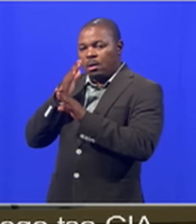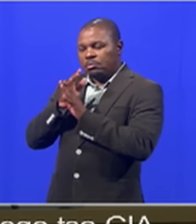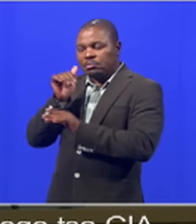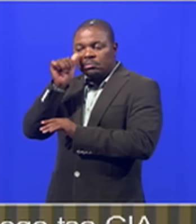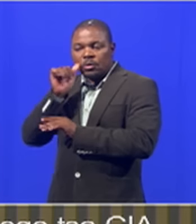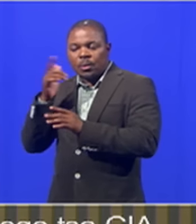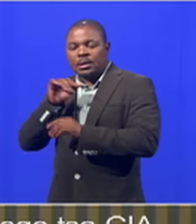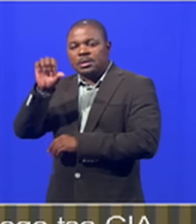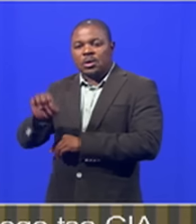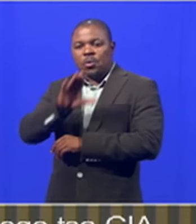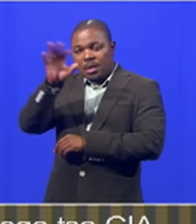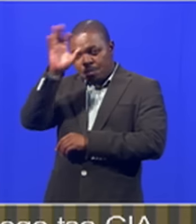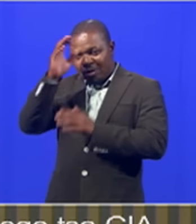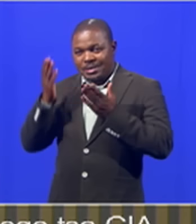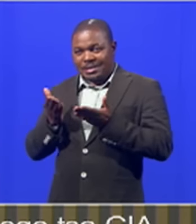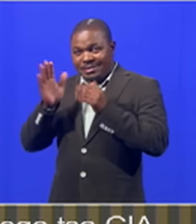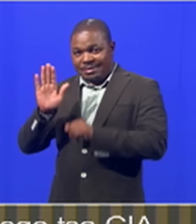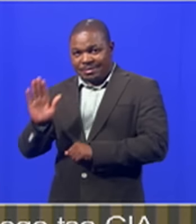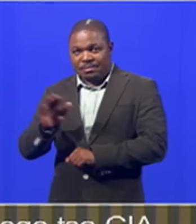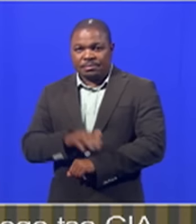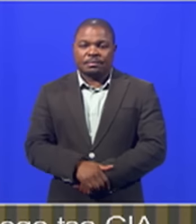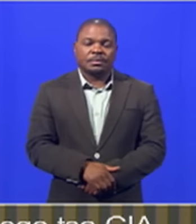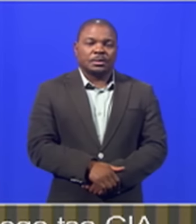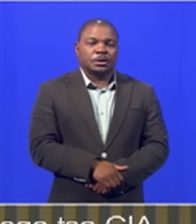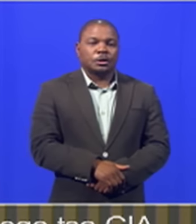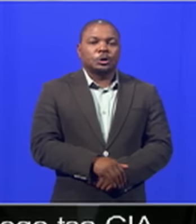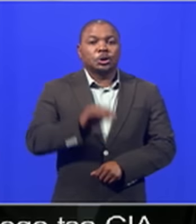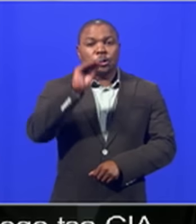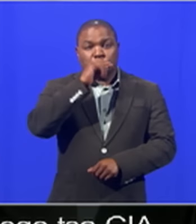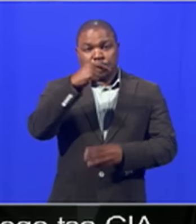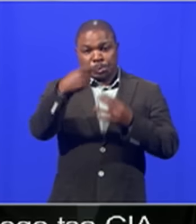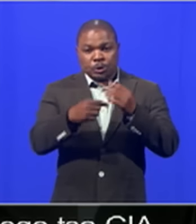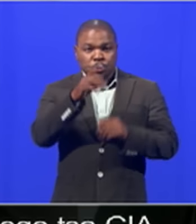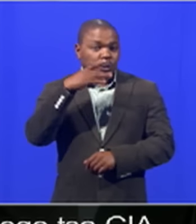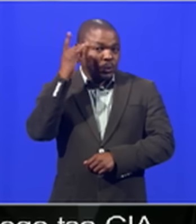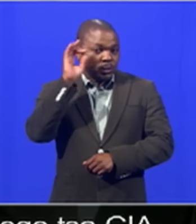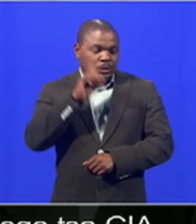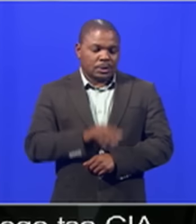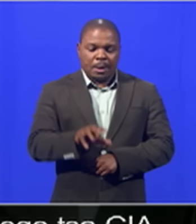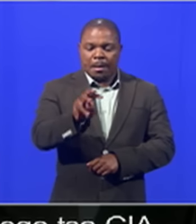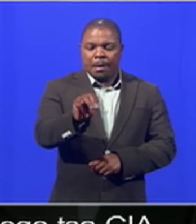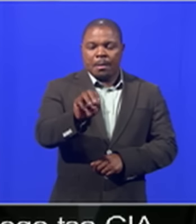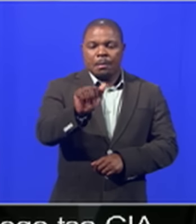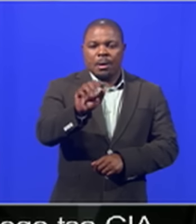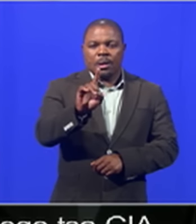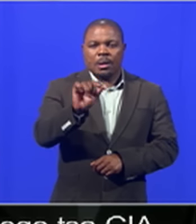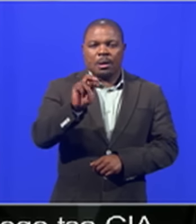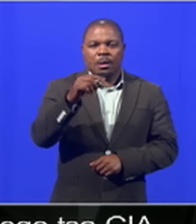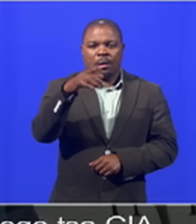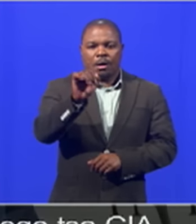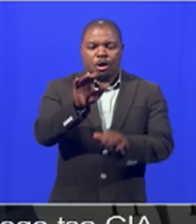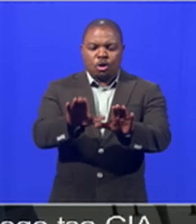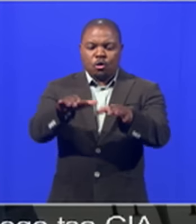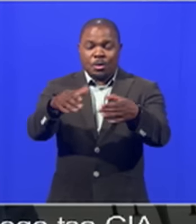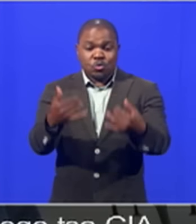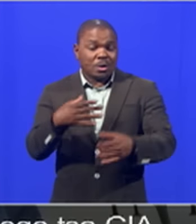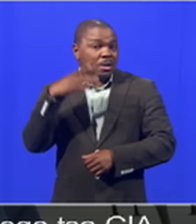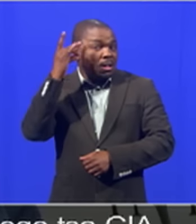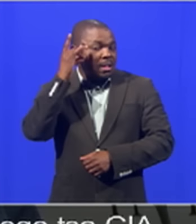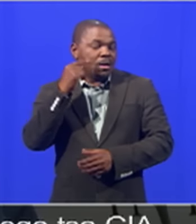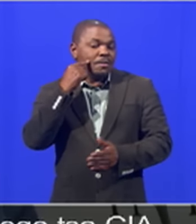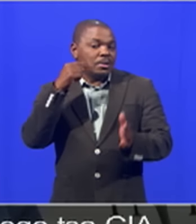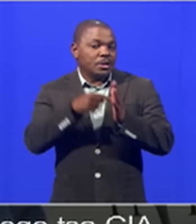African Police Service. Mo kgasong eno o tla utlwa fa komishene ya matlanga gompieno e tlhotse utlwile ka bopaki go